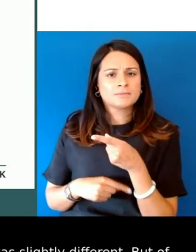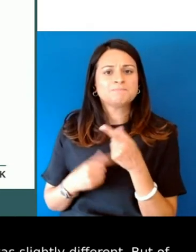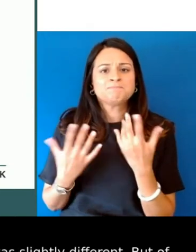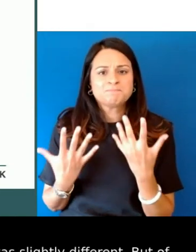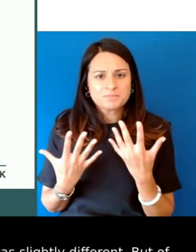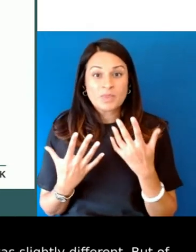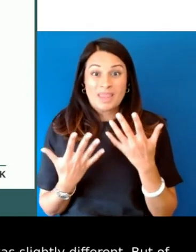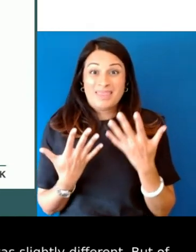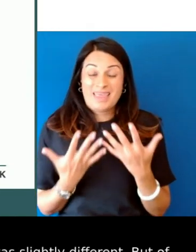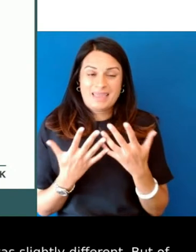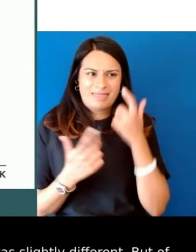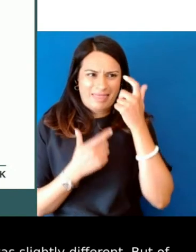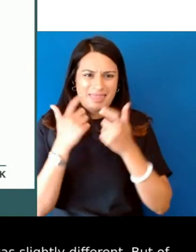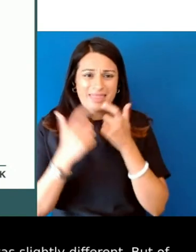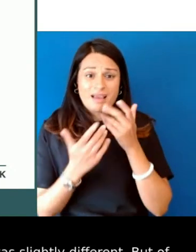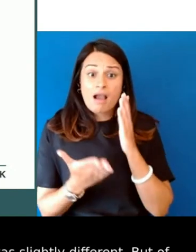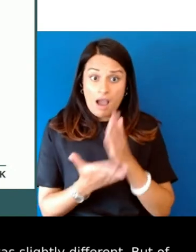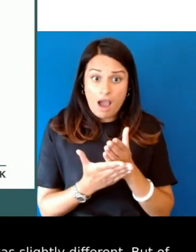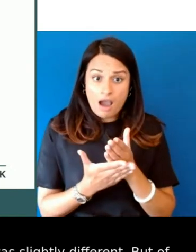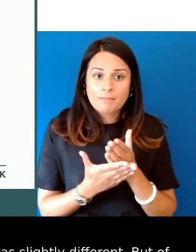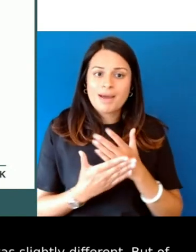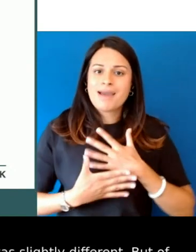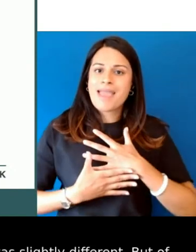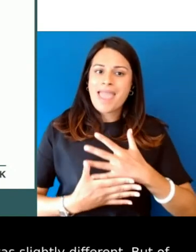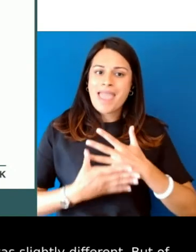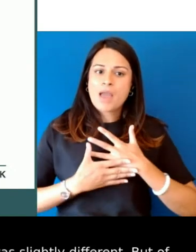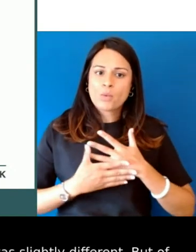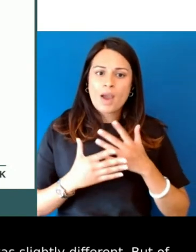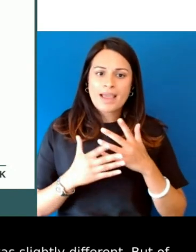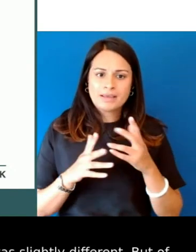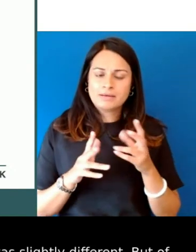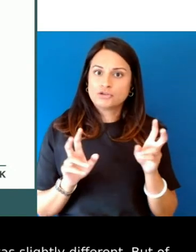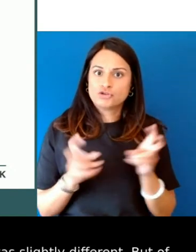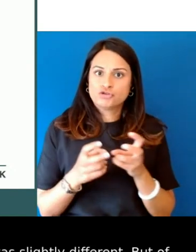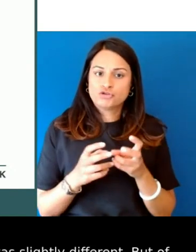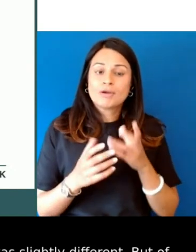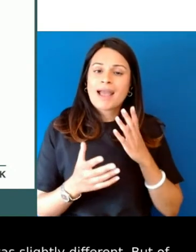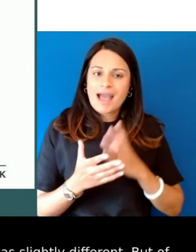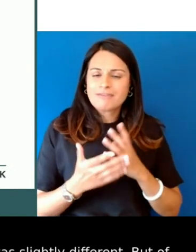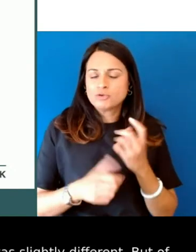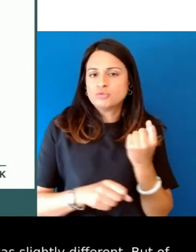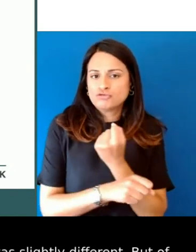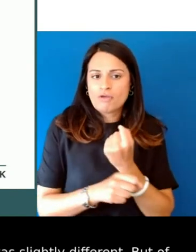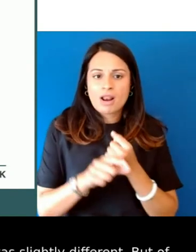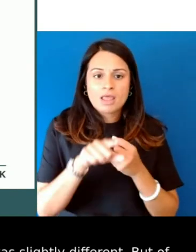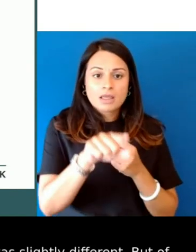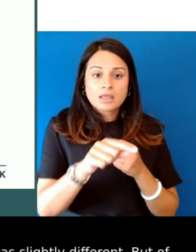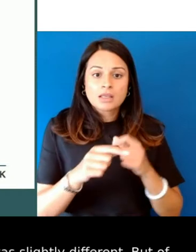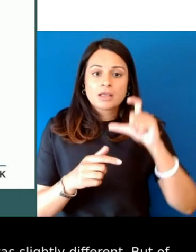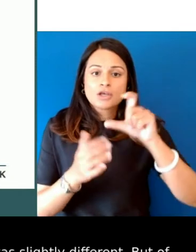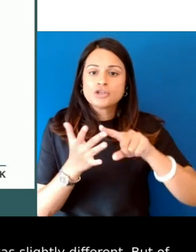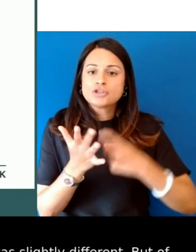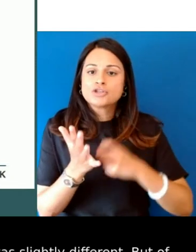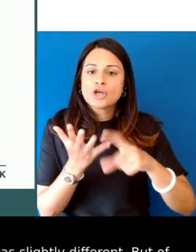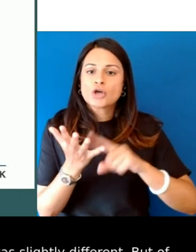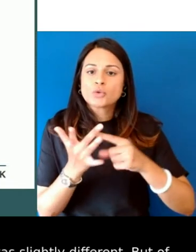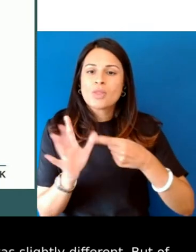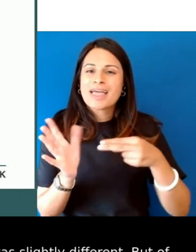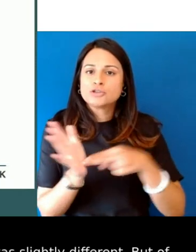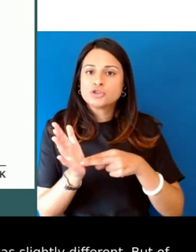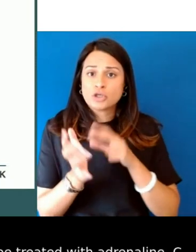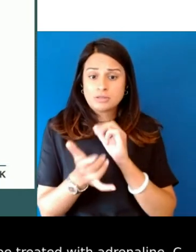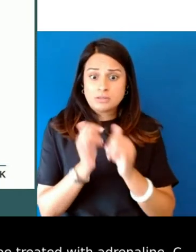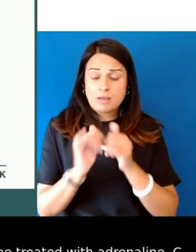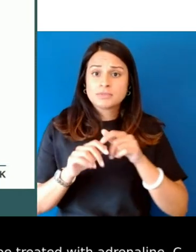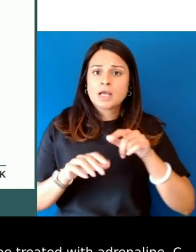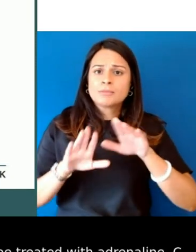bronchoconstriction and needs to be treated with adrenaline c for circulation so little ones often go quite floppy older people might tell